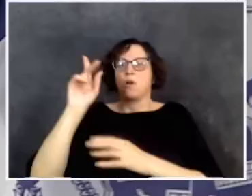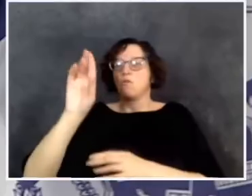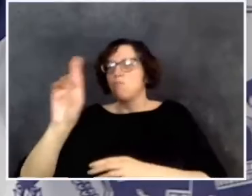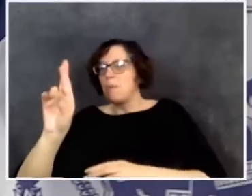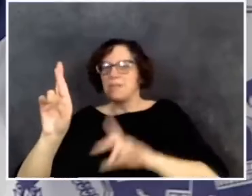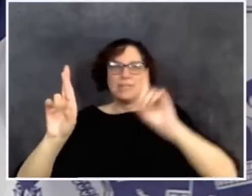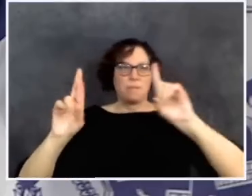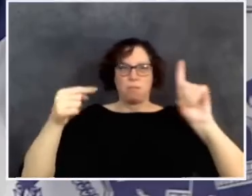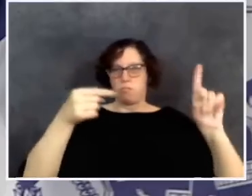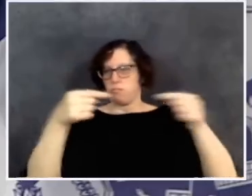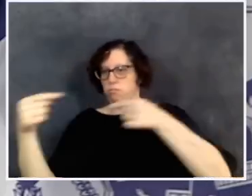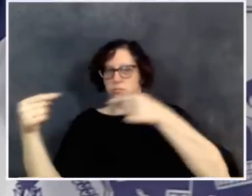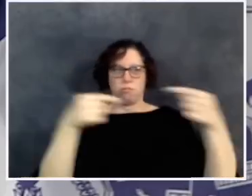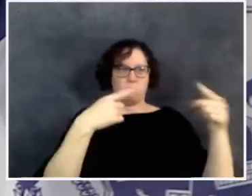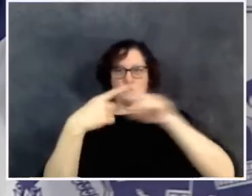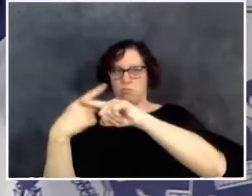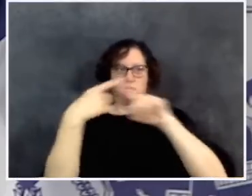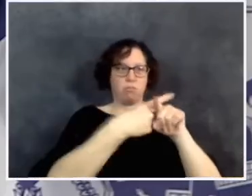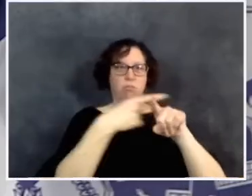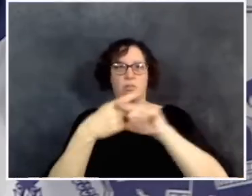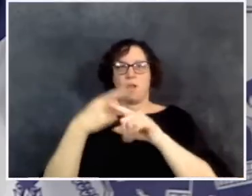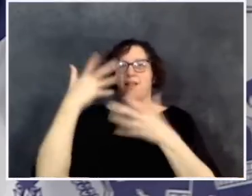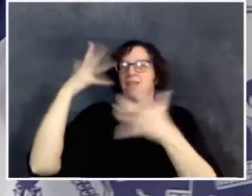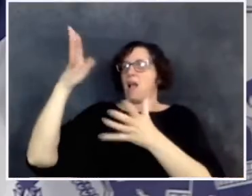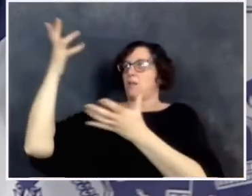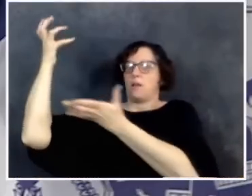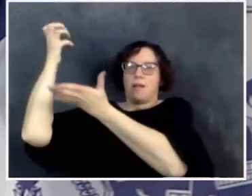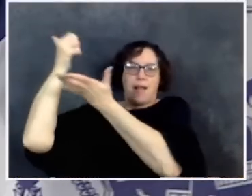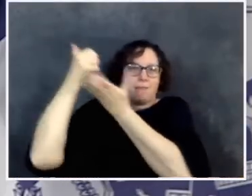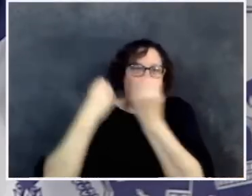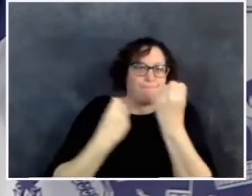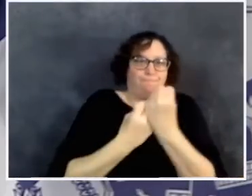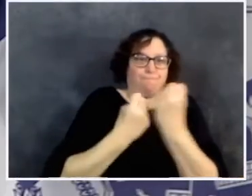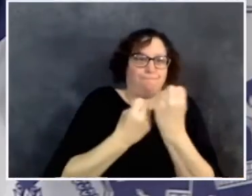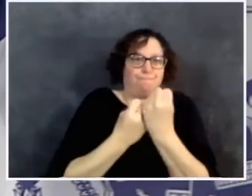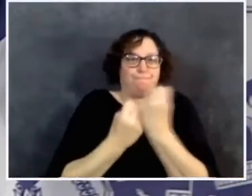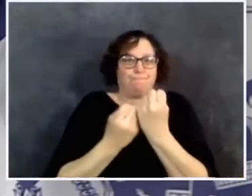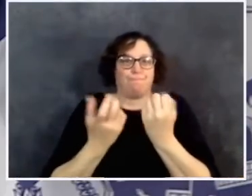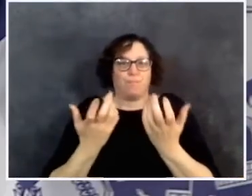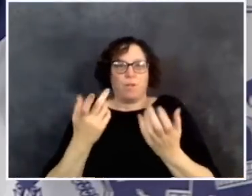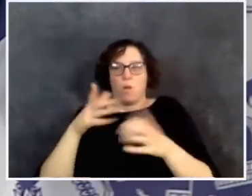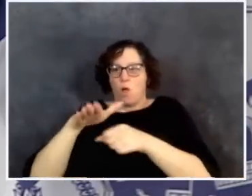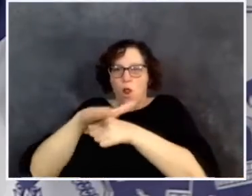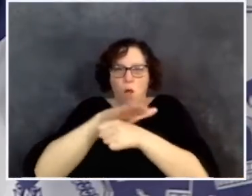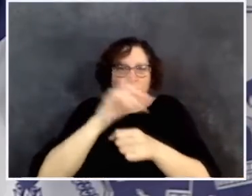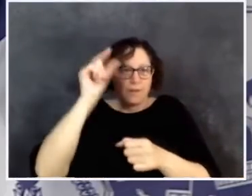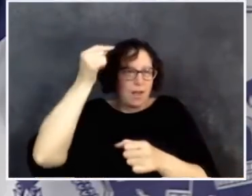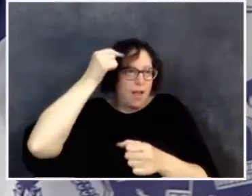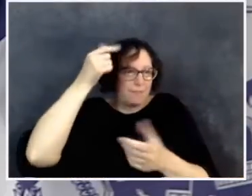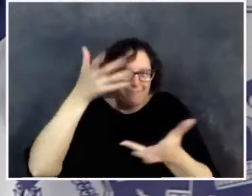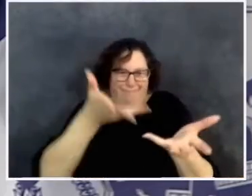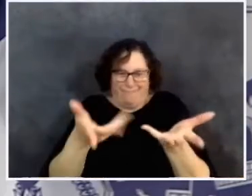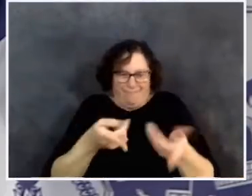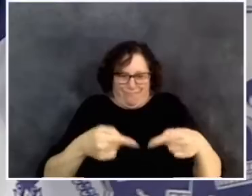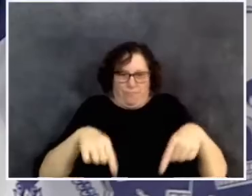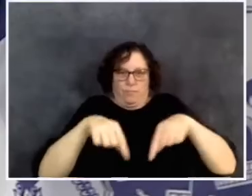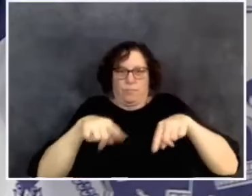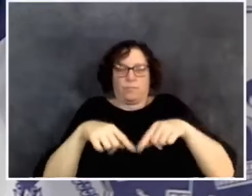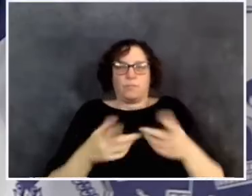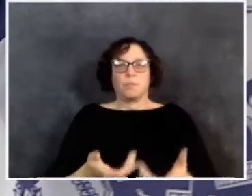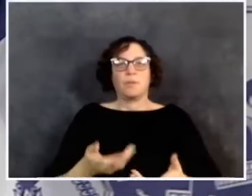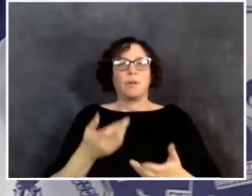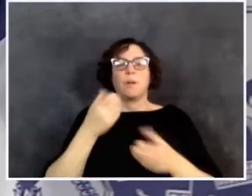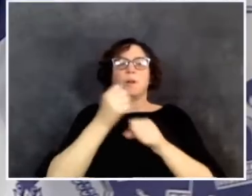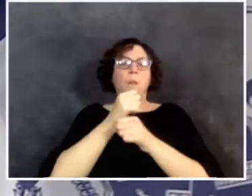support state and local governments that are holding the line right now and saving lives. And it makes no sense against